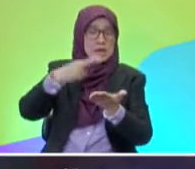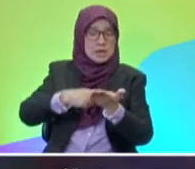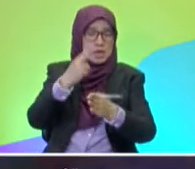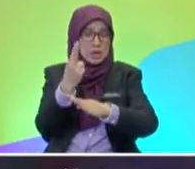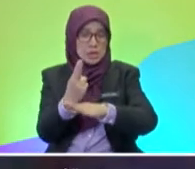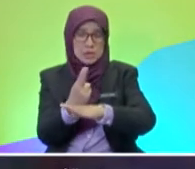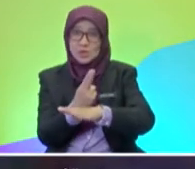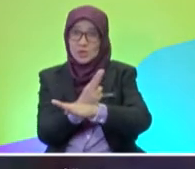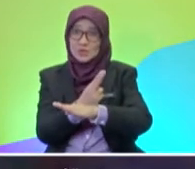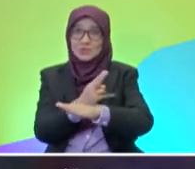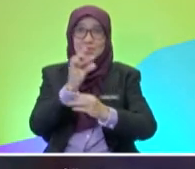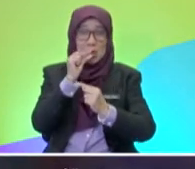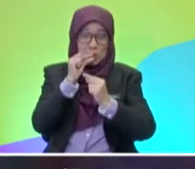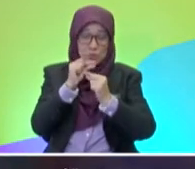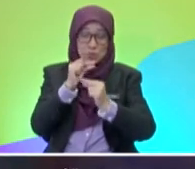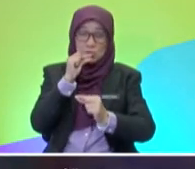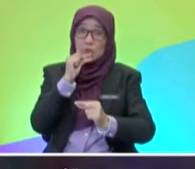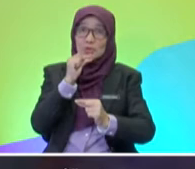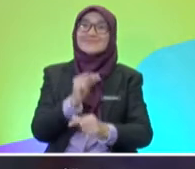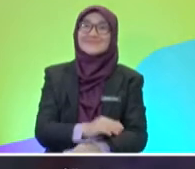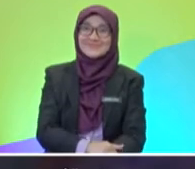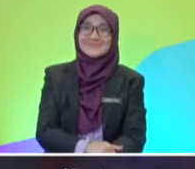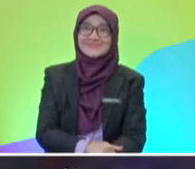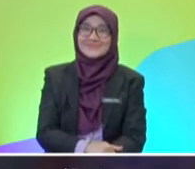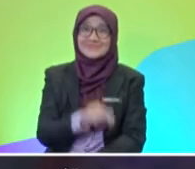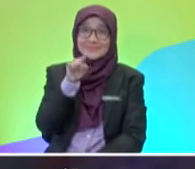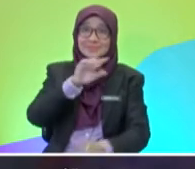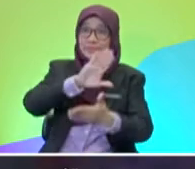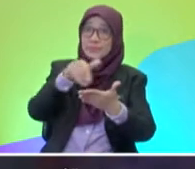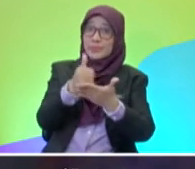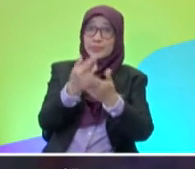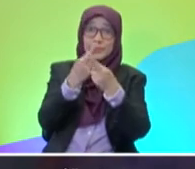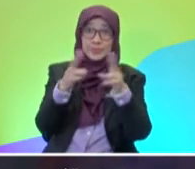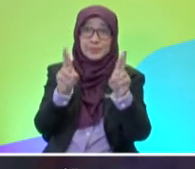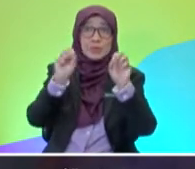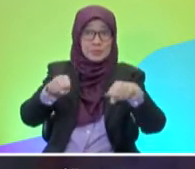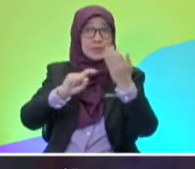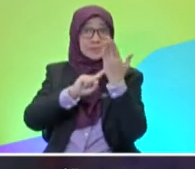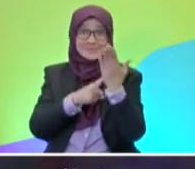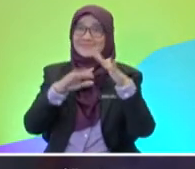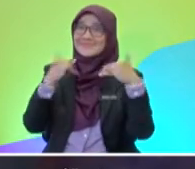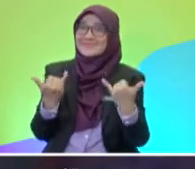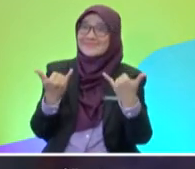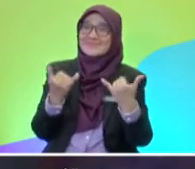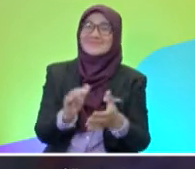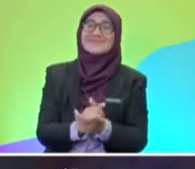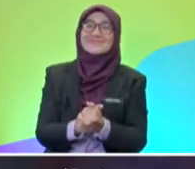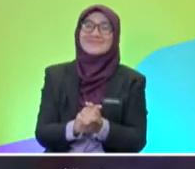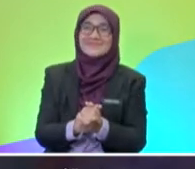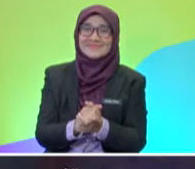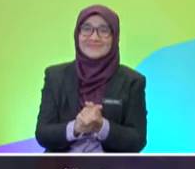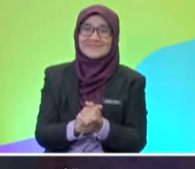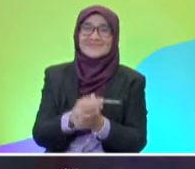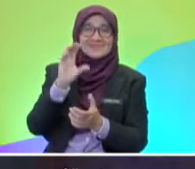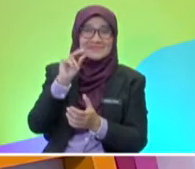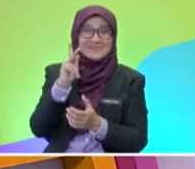straw. Reuse the straws. Okay. Wonderful. Yes. All right. Are you all ready to start? Shall we start, Teacher Rahma? Yes, come. Let's move it.